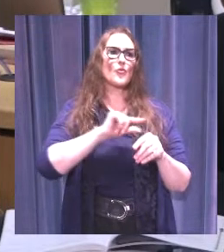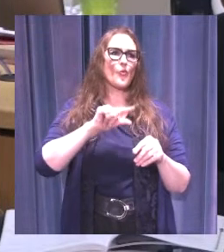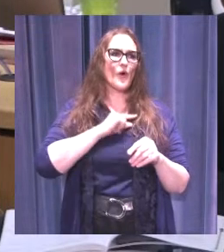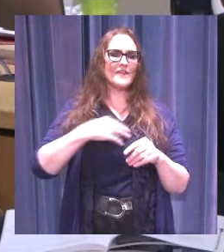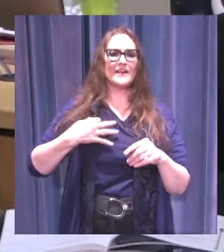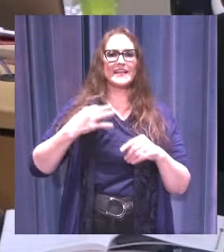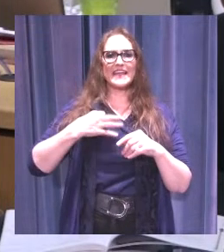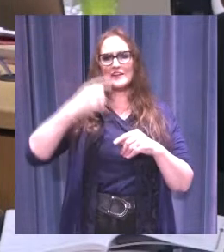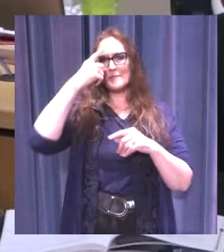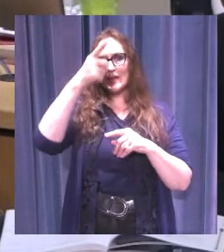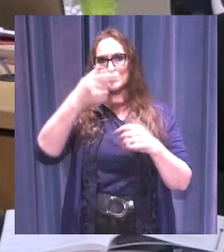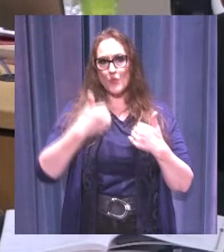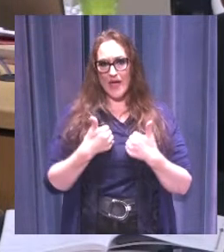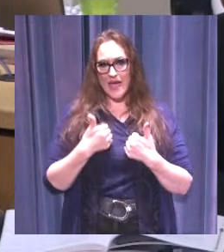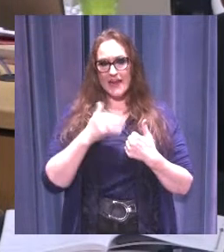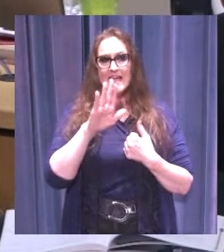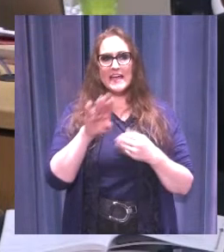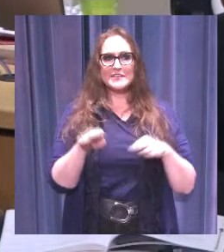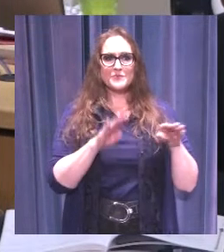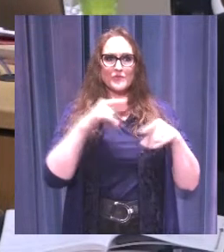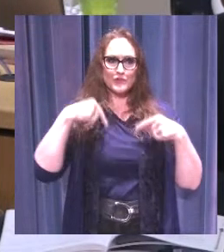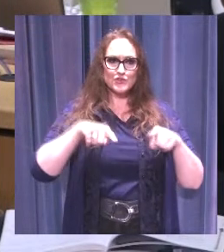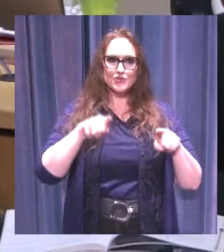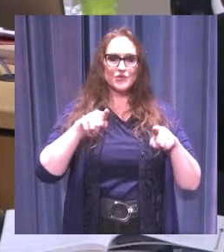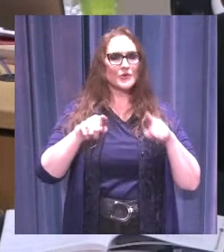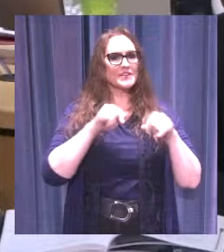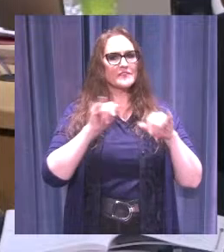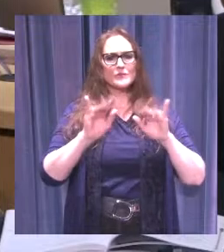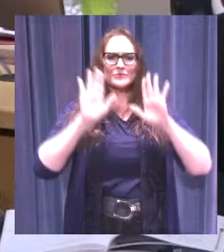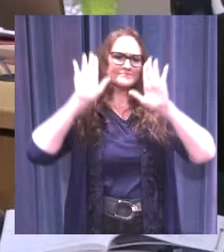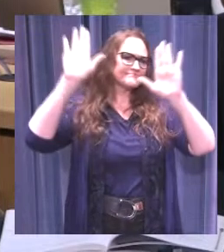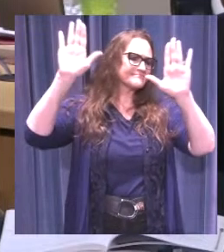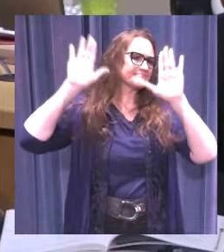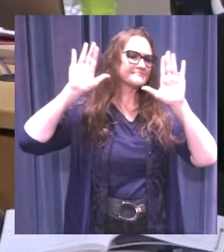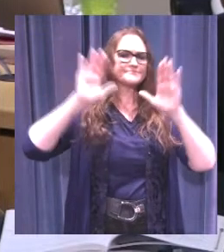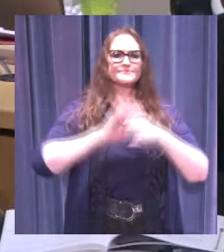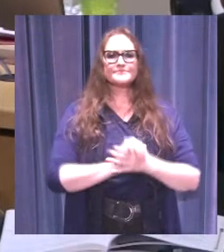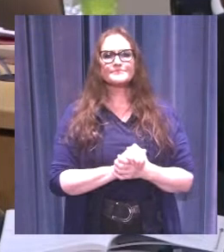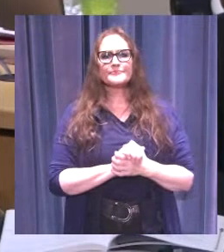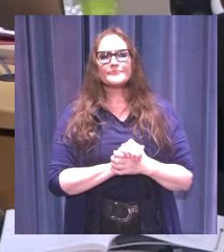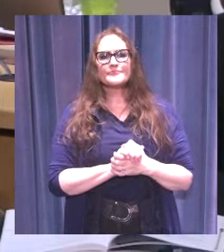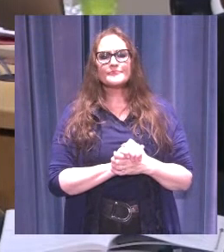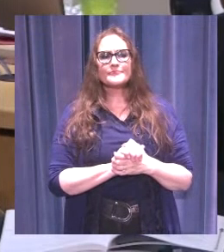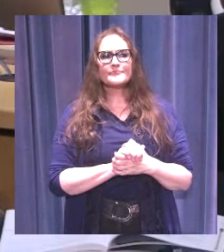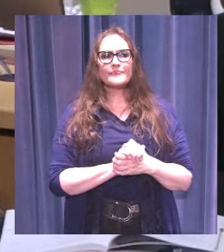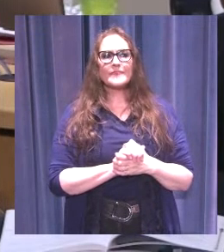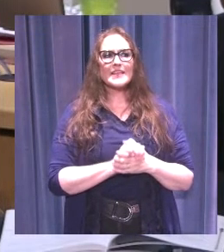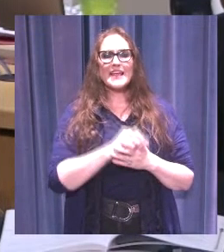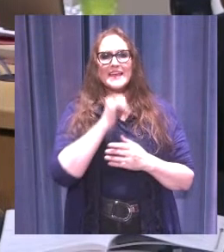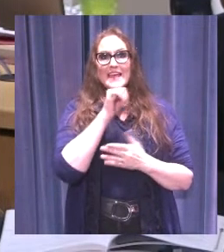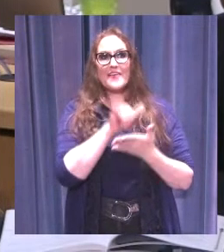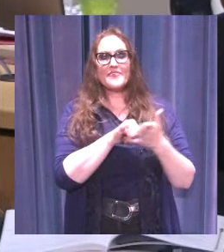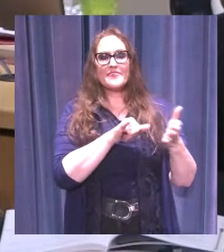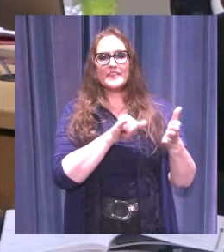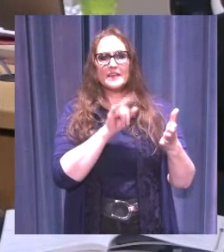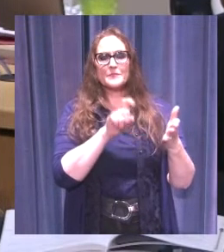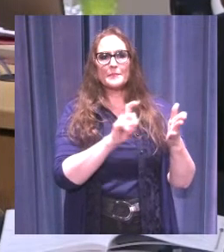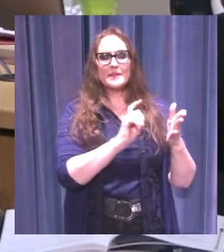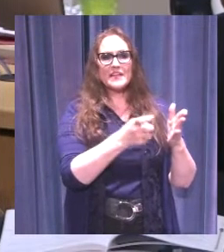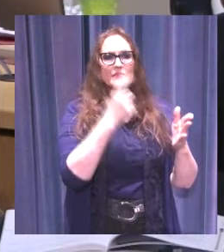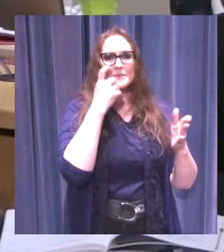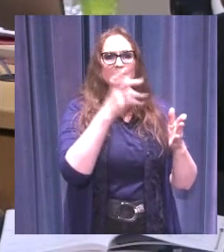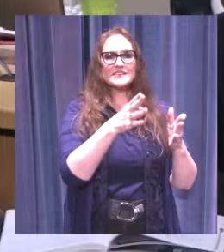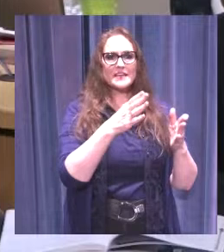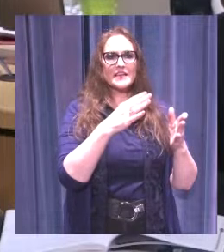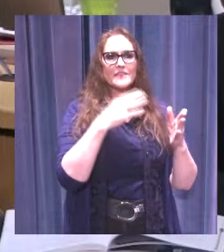mind that you had. His performance during the interview was exemplary. Not that it had to be given his